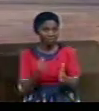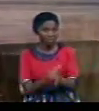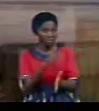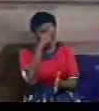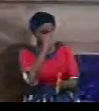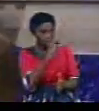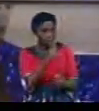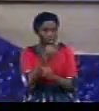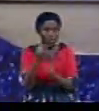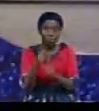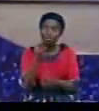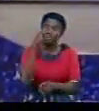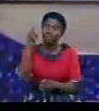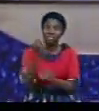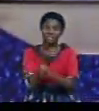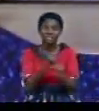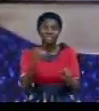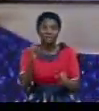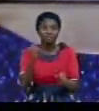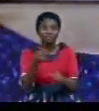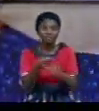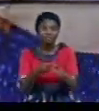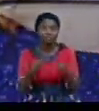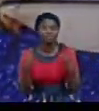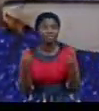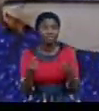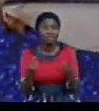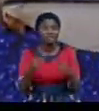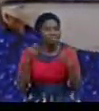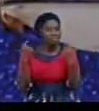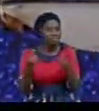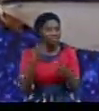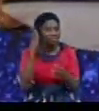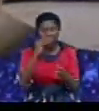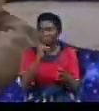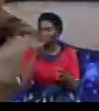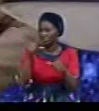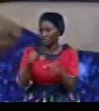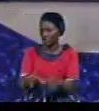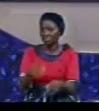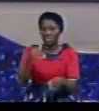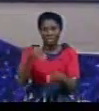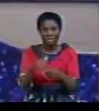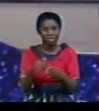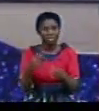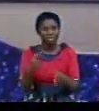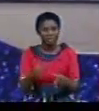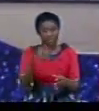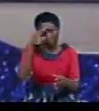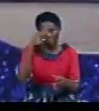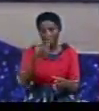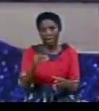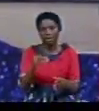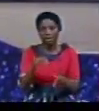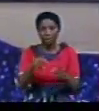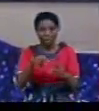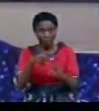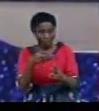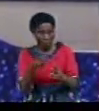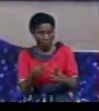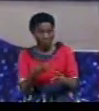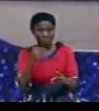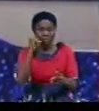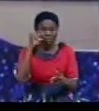he saves from sin sin will not remain in the mind in the mind or in the woman you